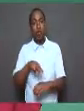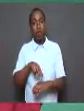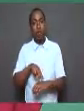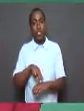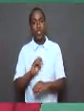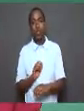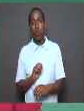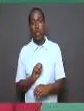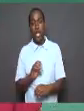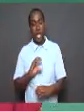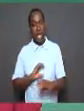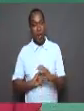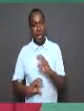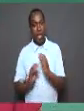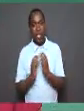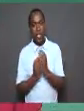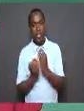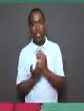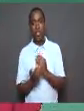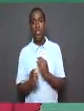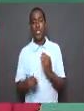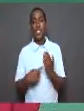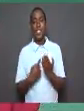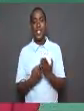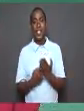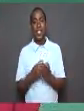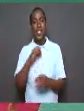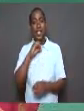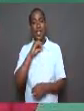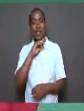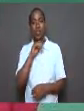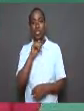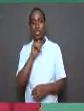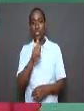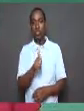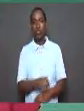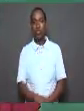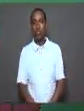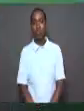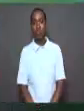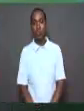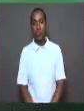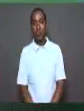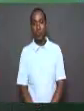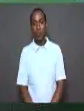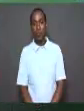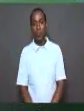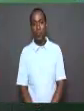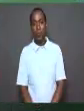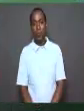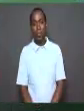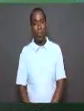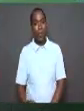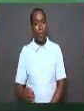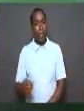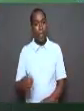with chemicals so they do not decompose or decay. A